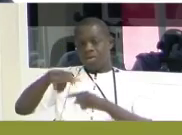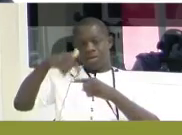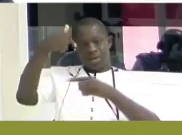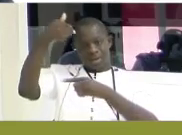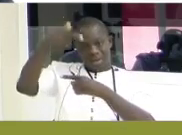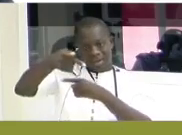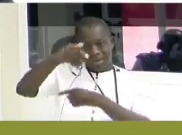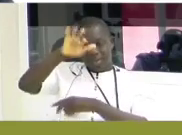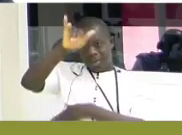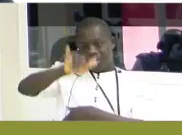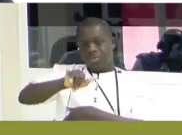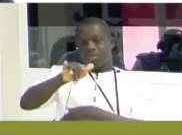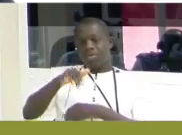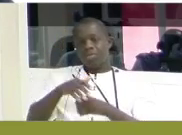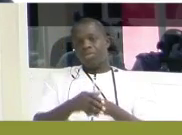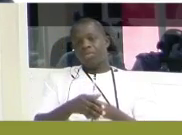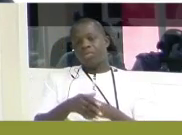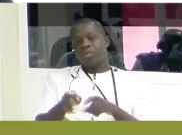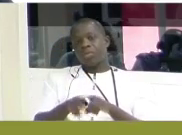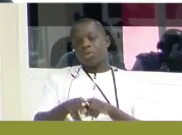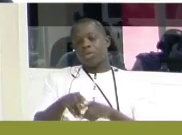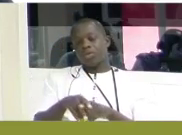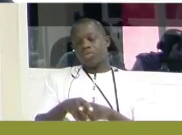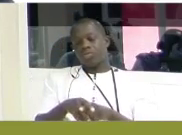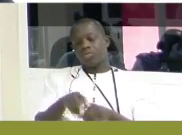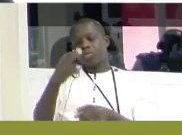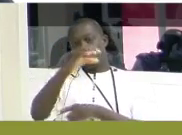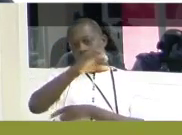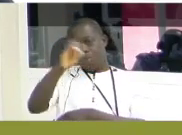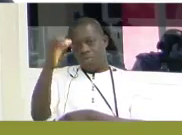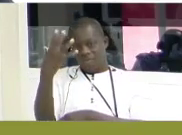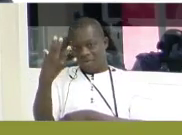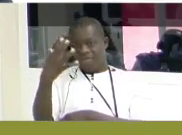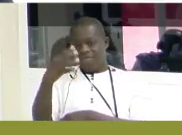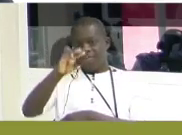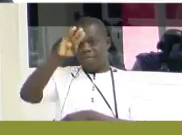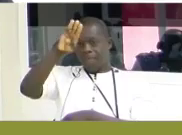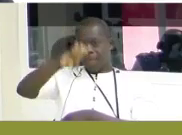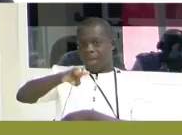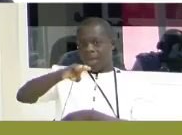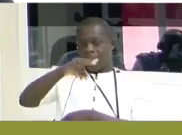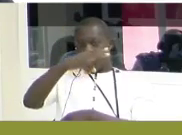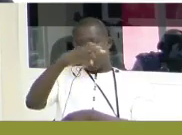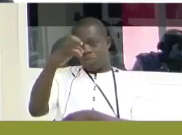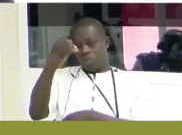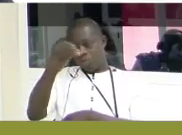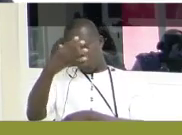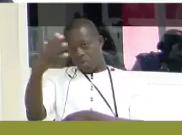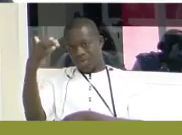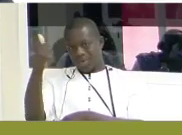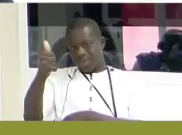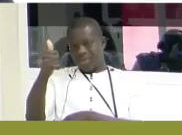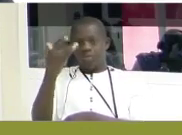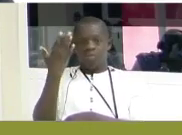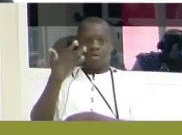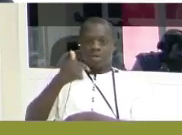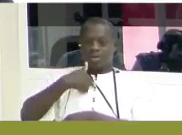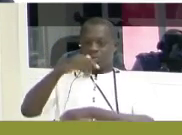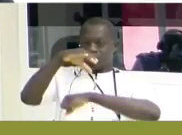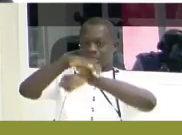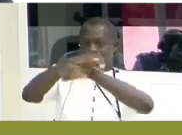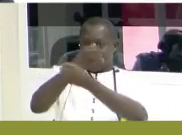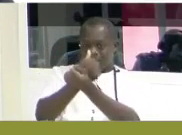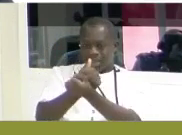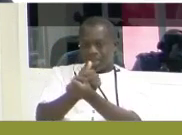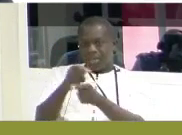year. Sorry, 17th of May 2005 until May 2006, when I was arrested, detained,